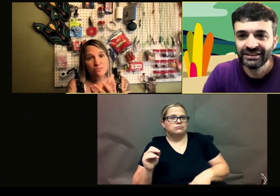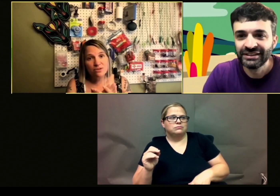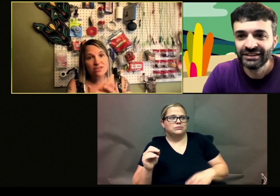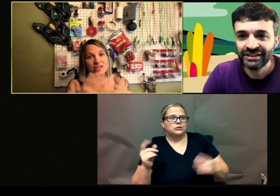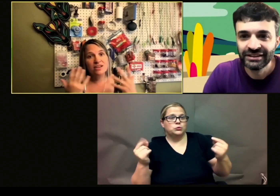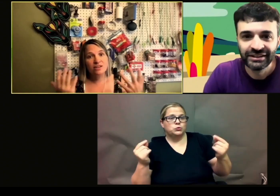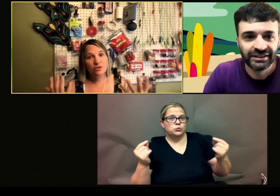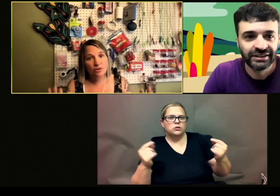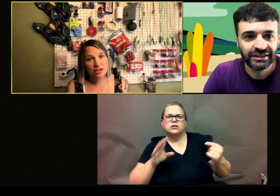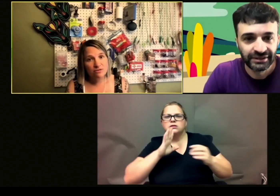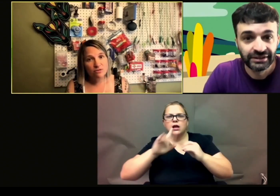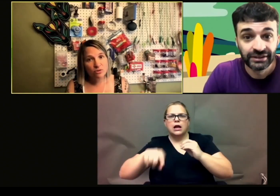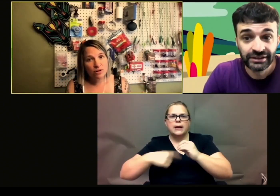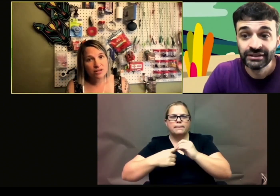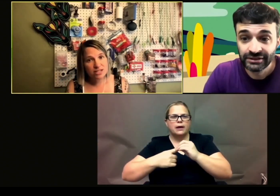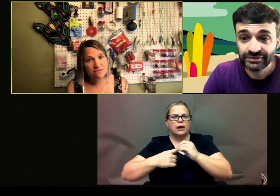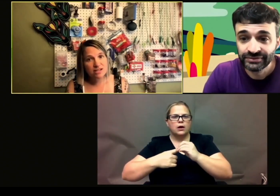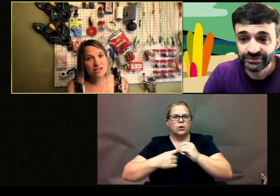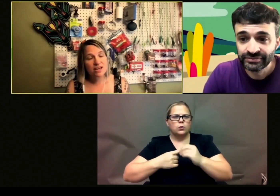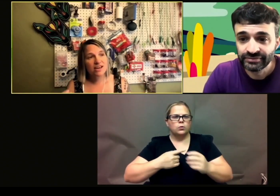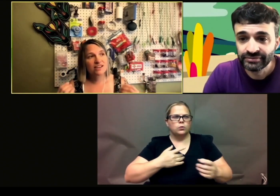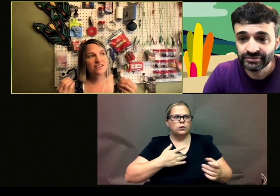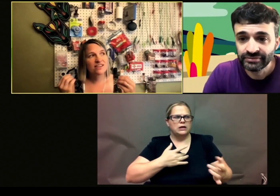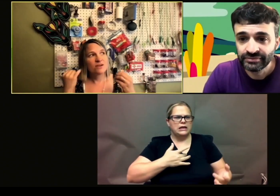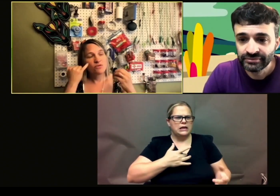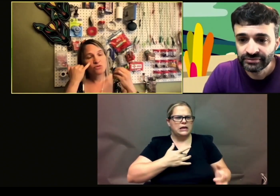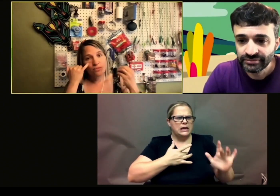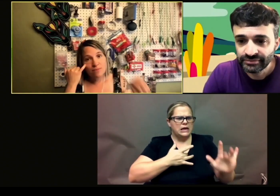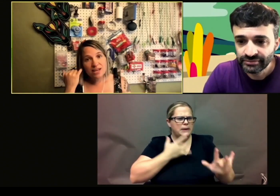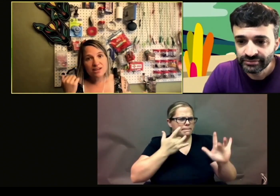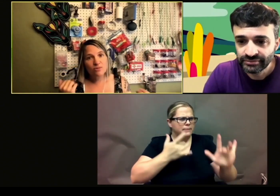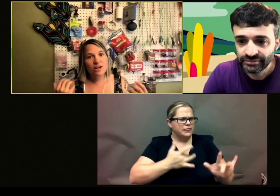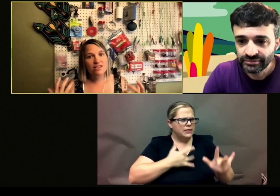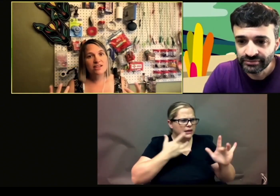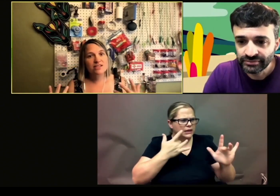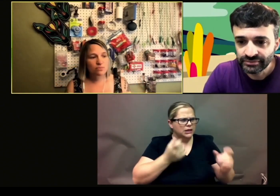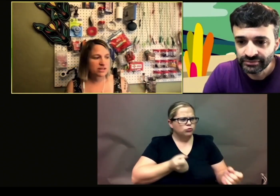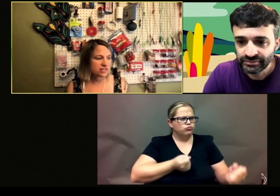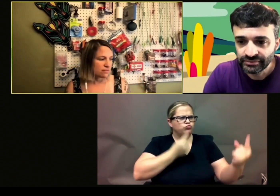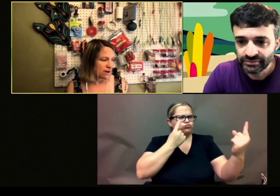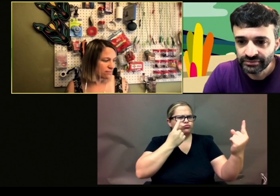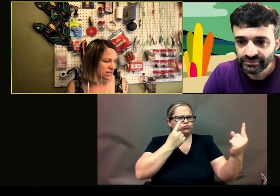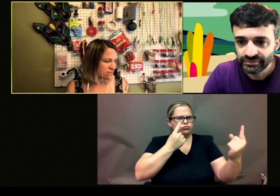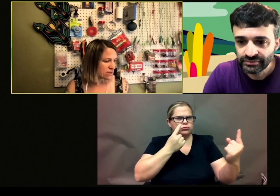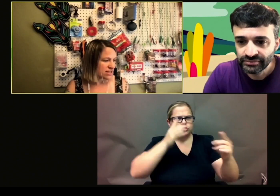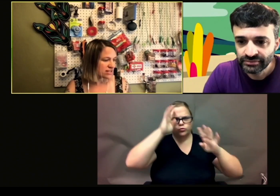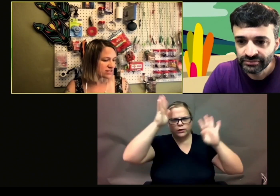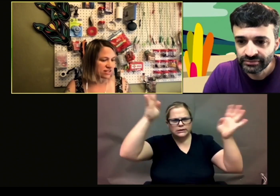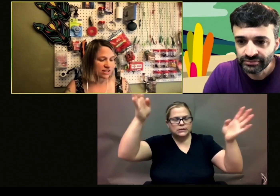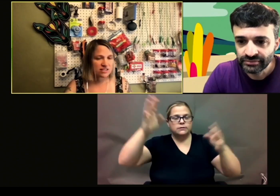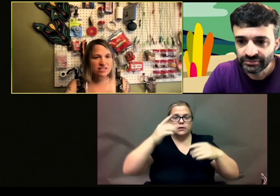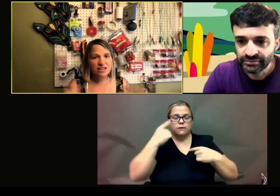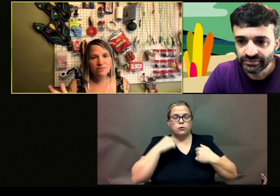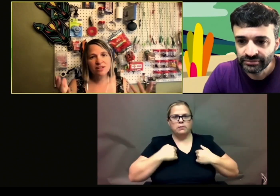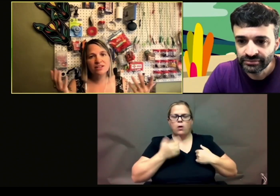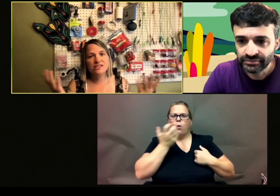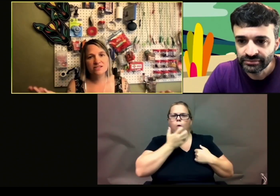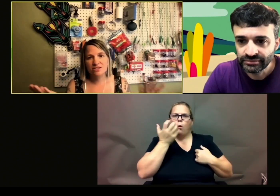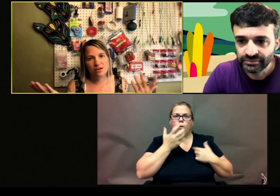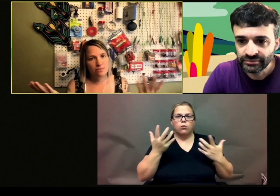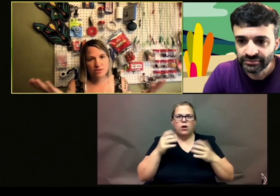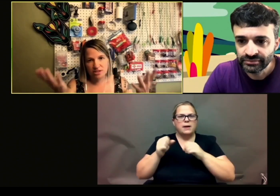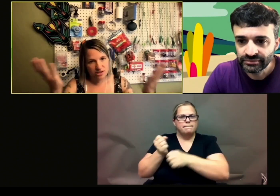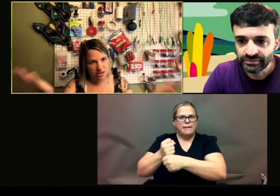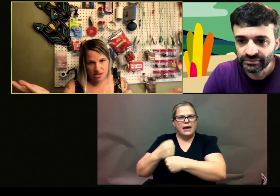like empathy and creativity. And for me, what I think is amazing about Makey Makey is it seems like